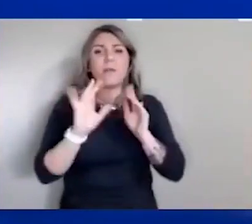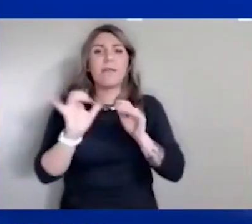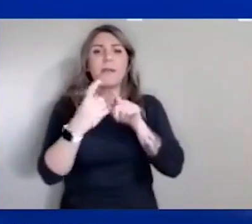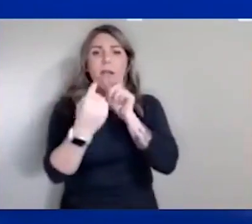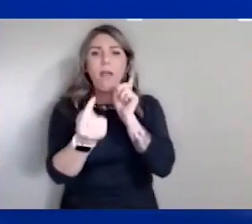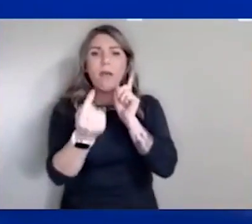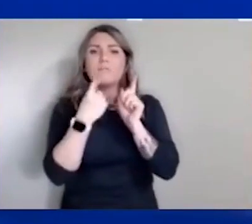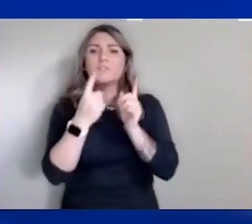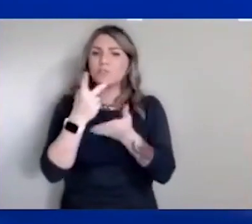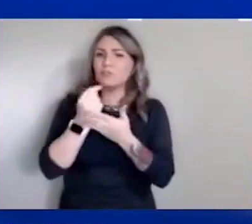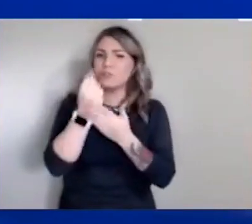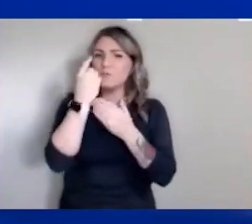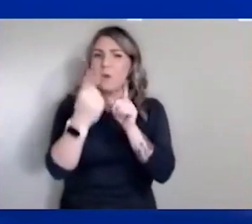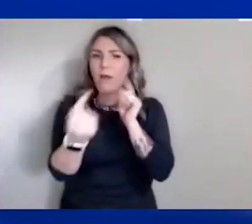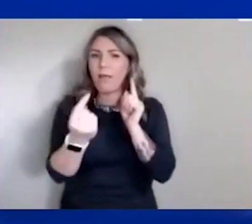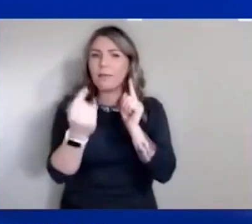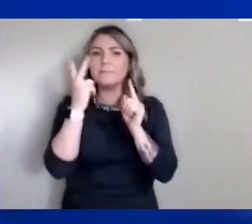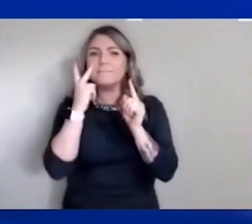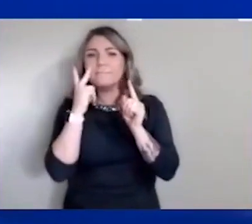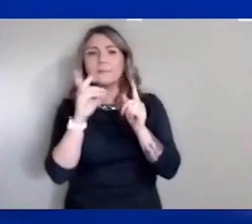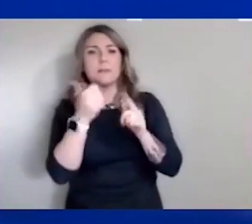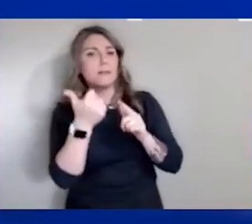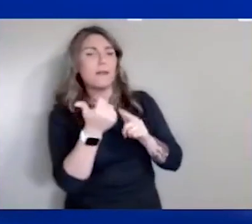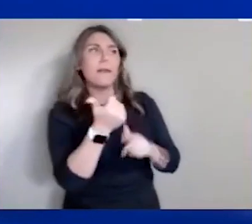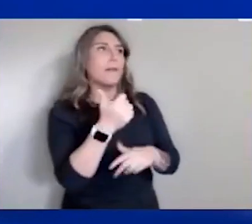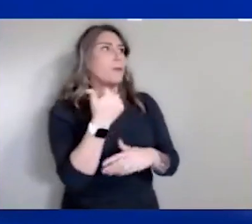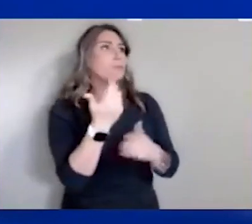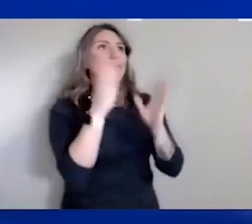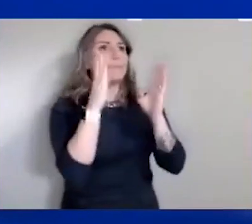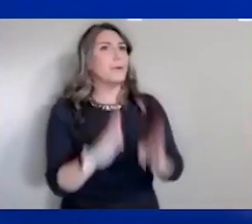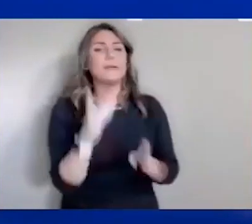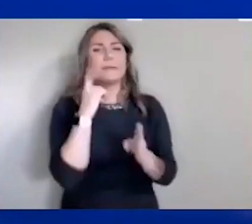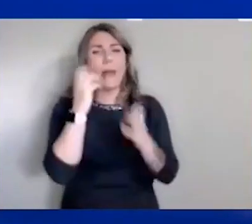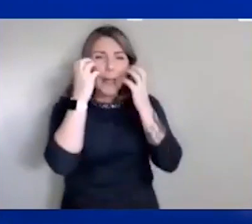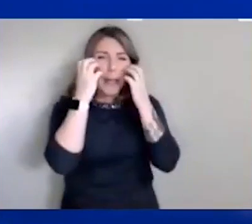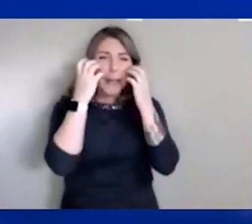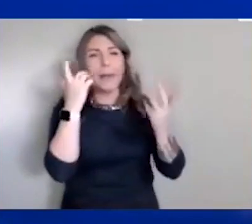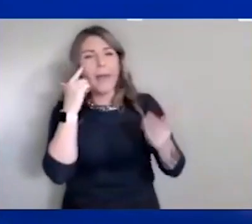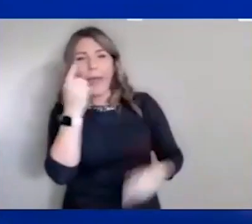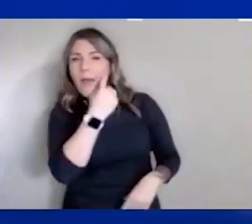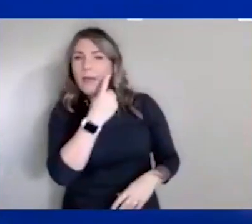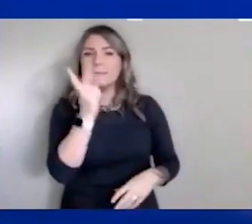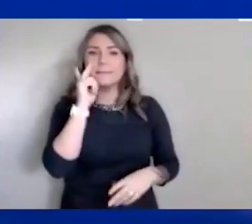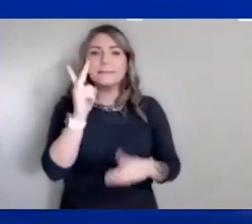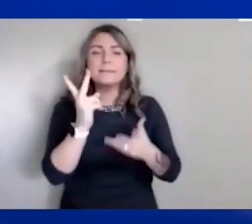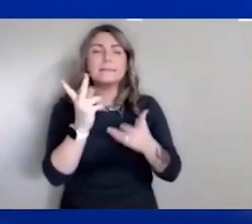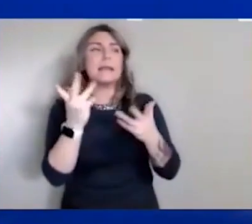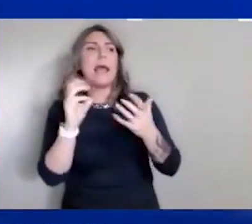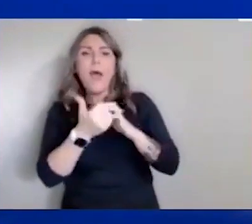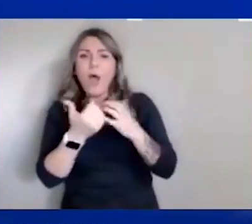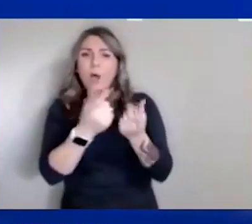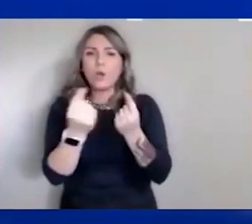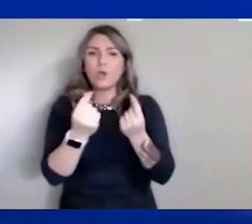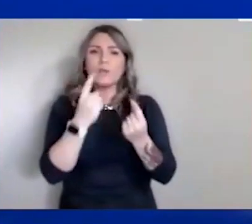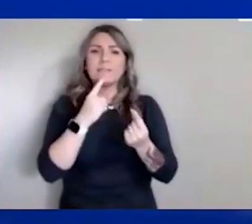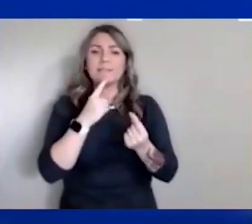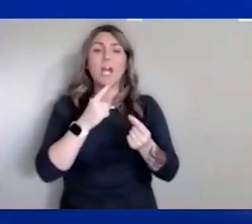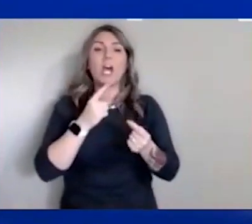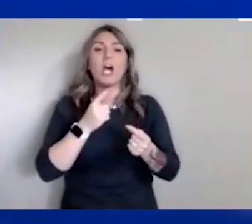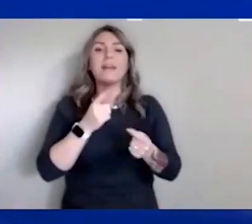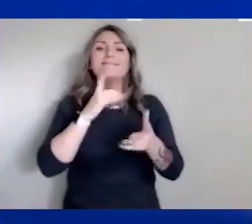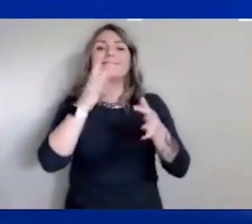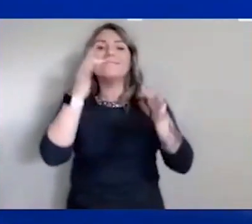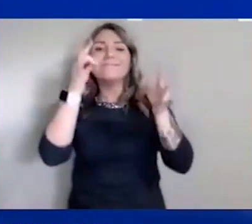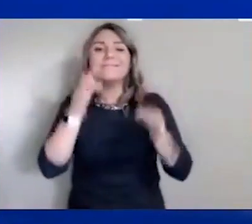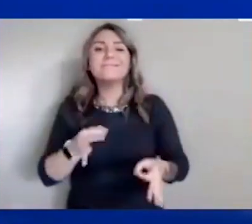you do. And another person had more GI symptoms, and they weren't that sick. Let's see how you do. It's one of those questions of judgment. We still tell them,